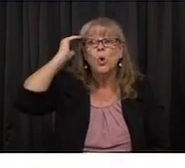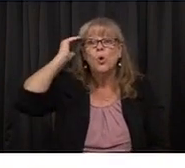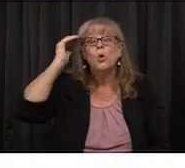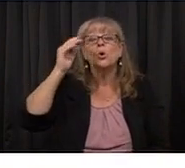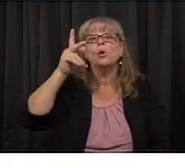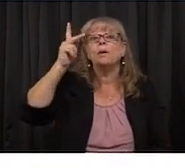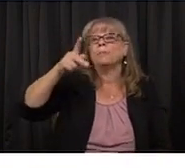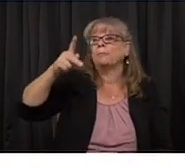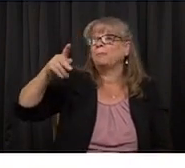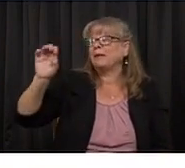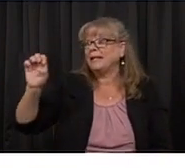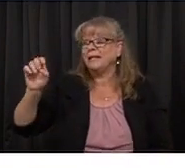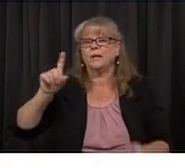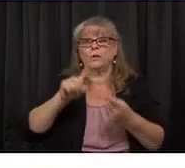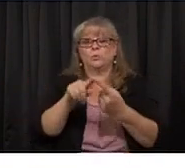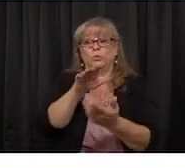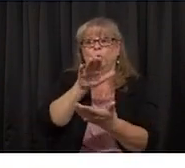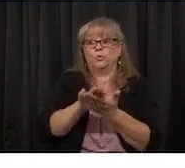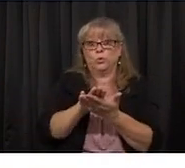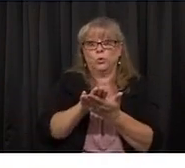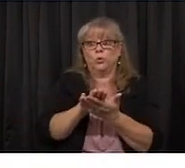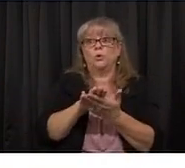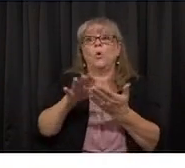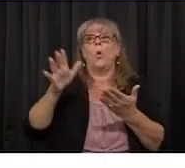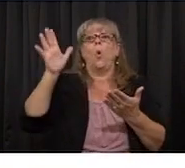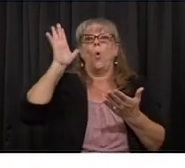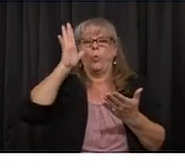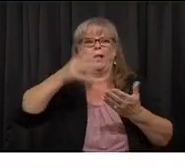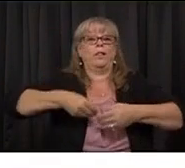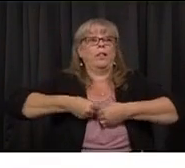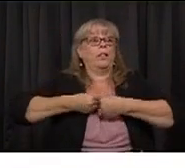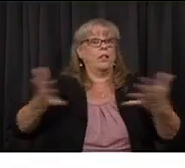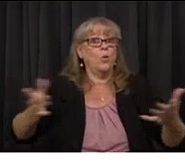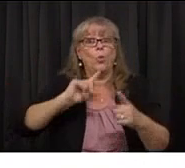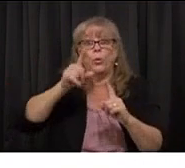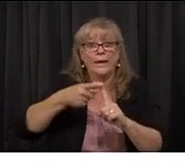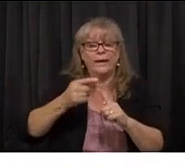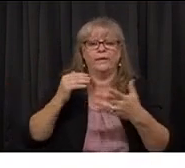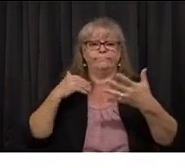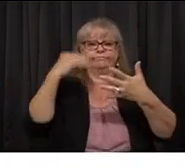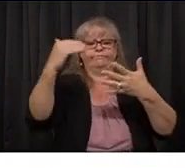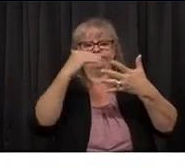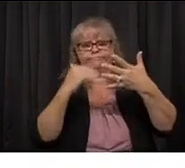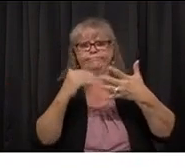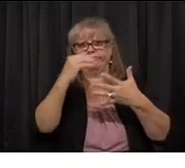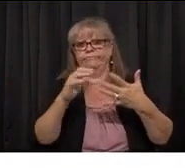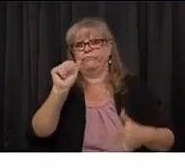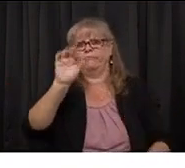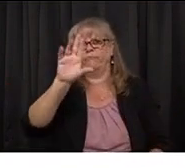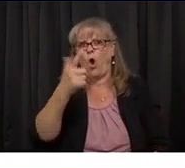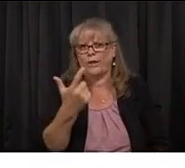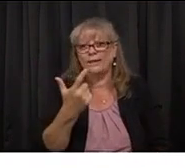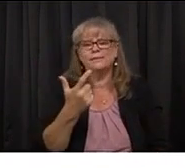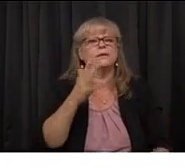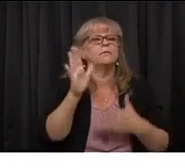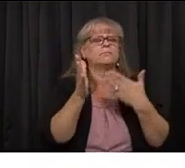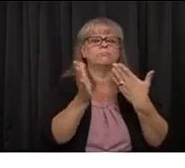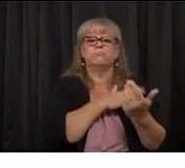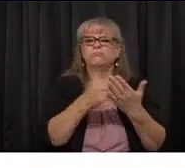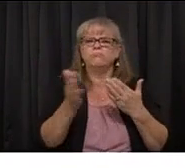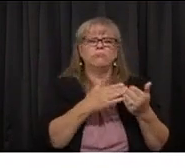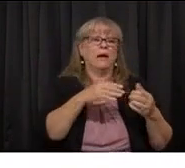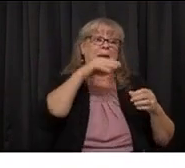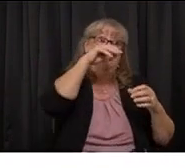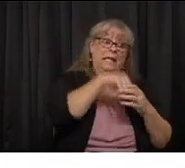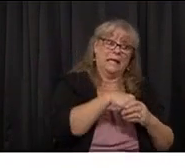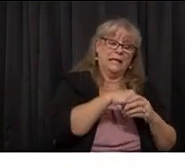they're going to start going out in mid-August, no matter what format that district is in. So some districts are in person, some are in hybrid, some might